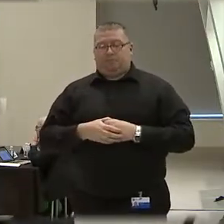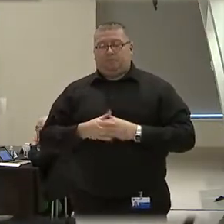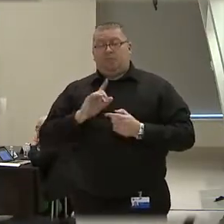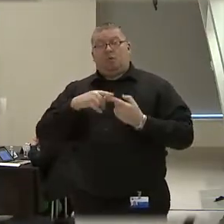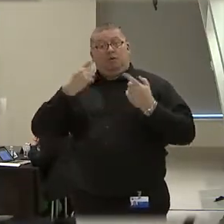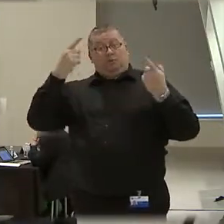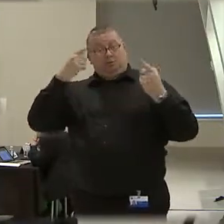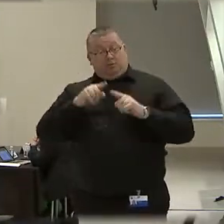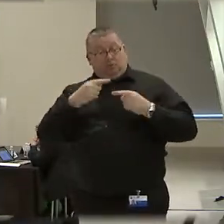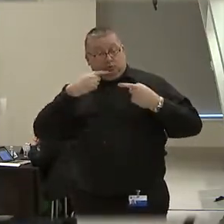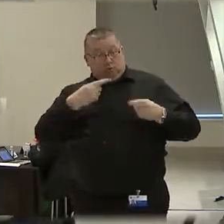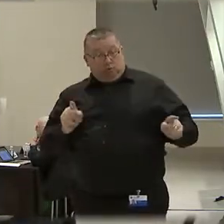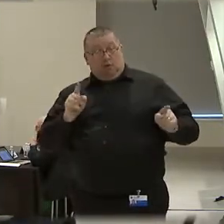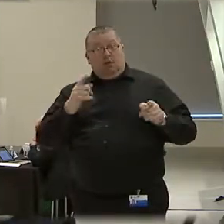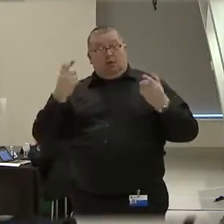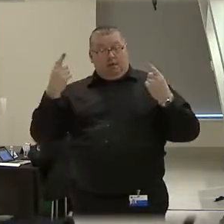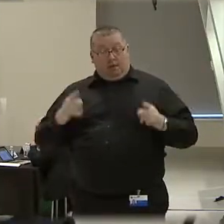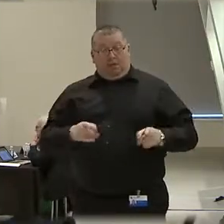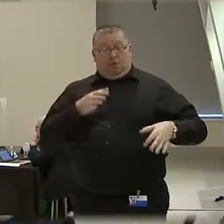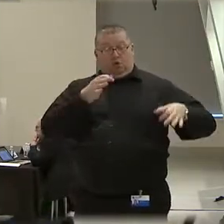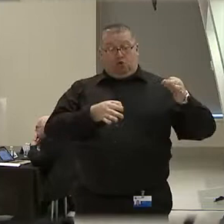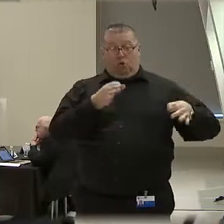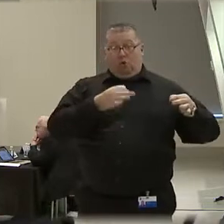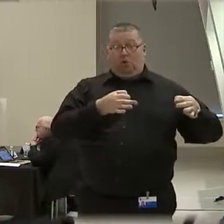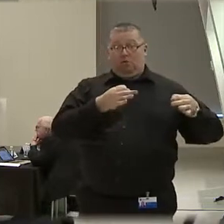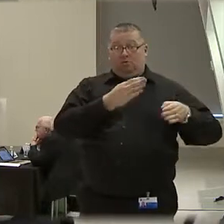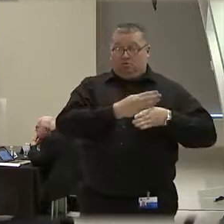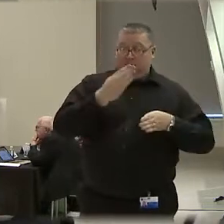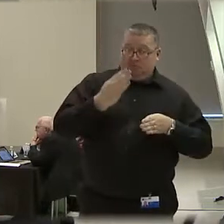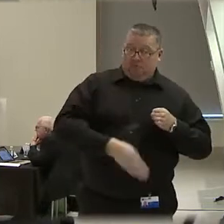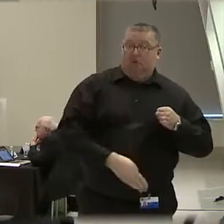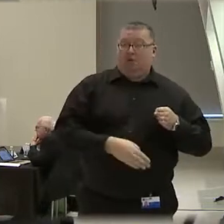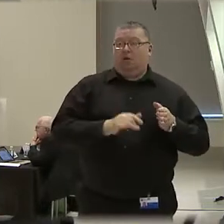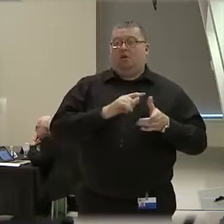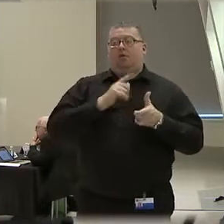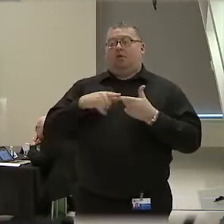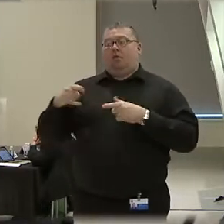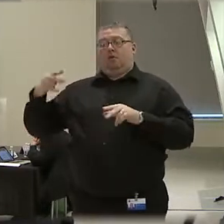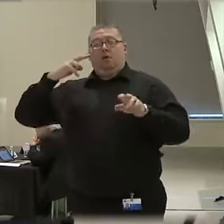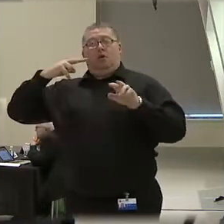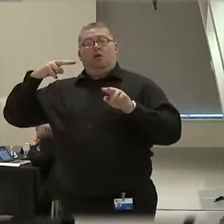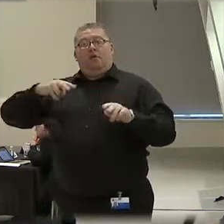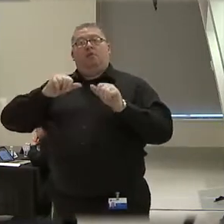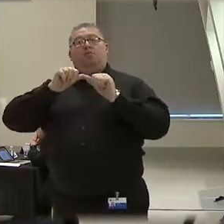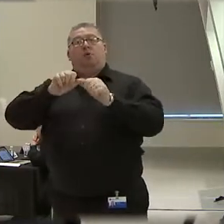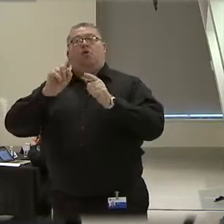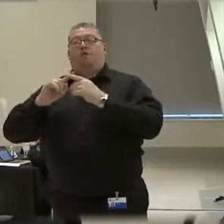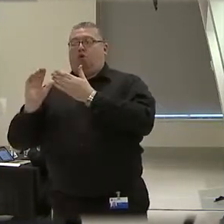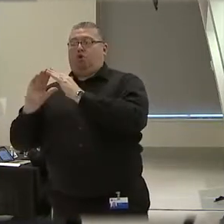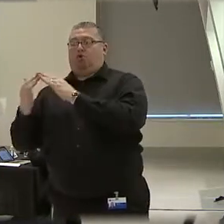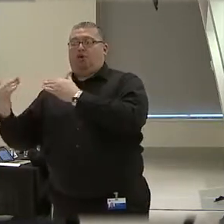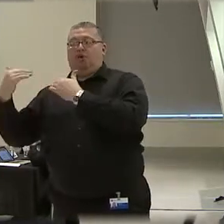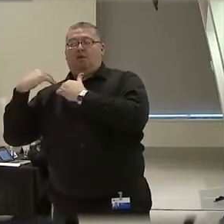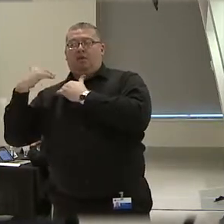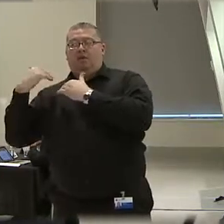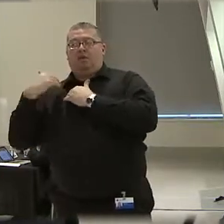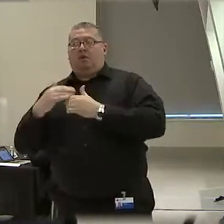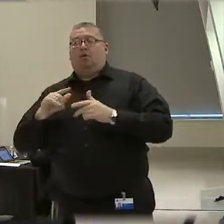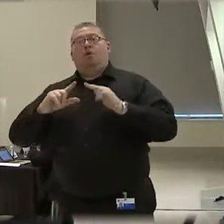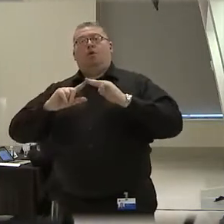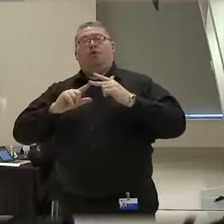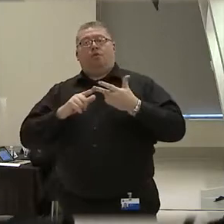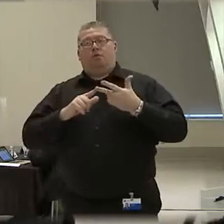decree concludes and court supervision ends, oversight provides an ongoing mechanism for public accountability.